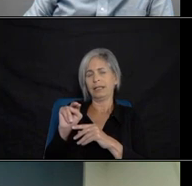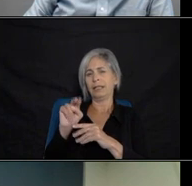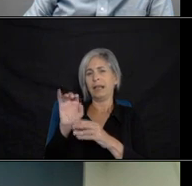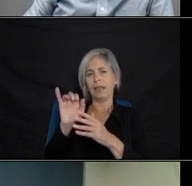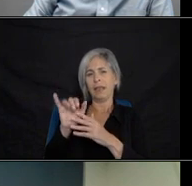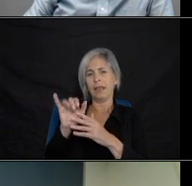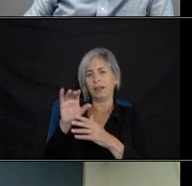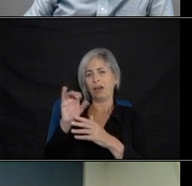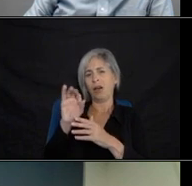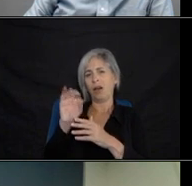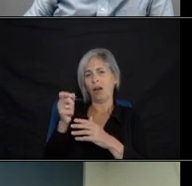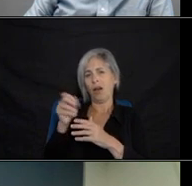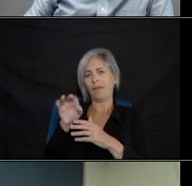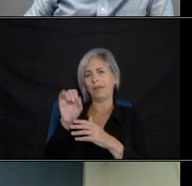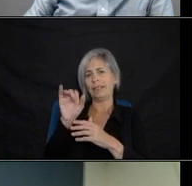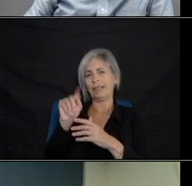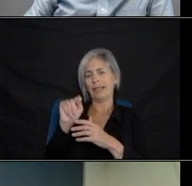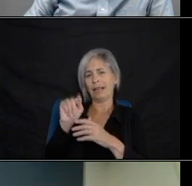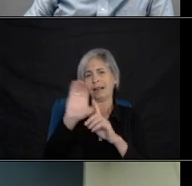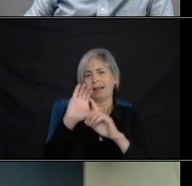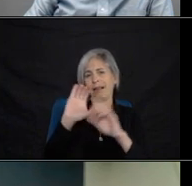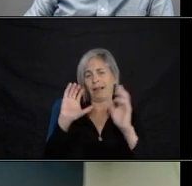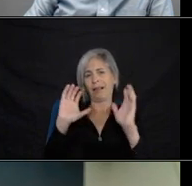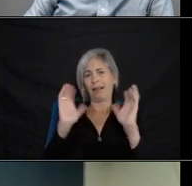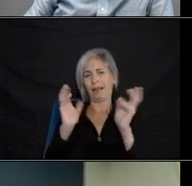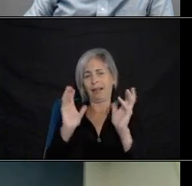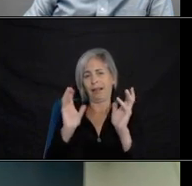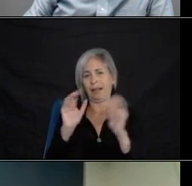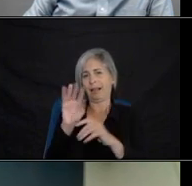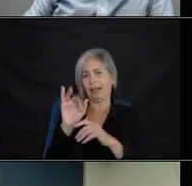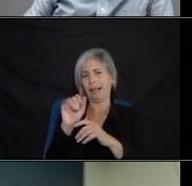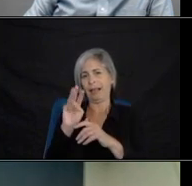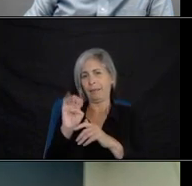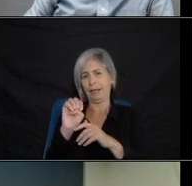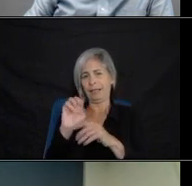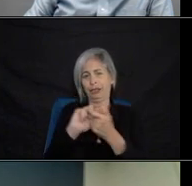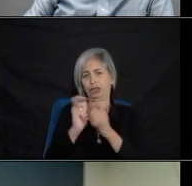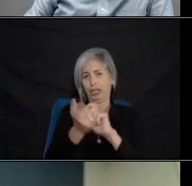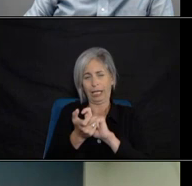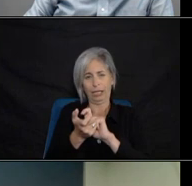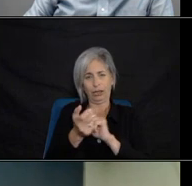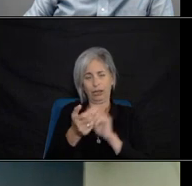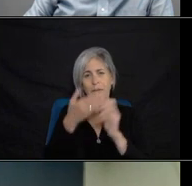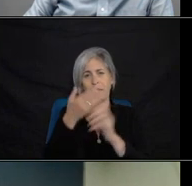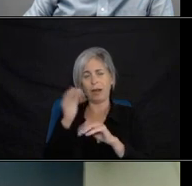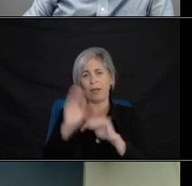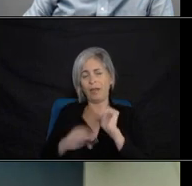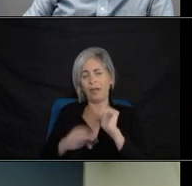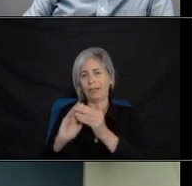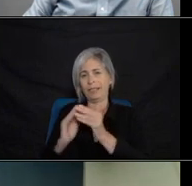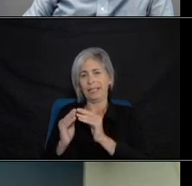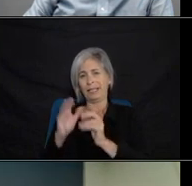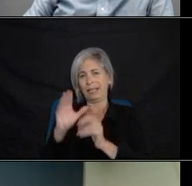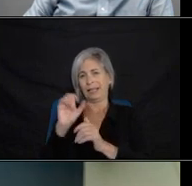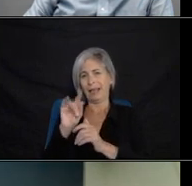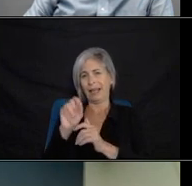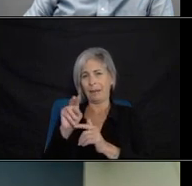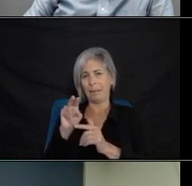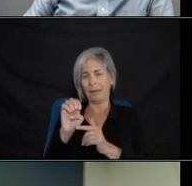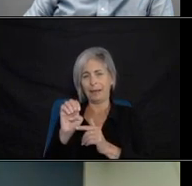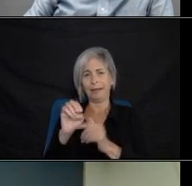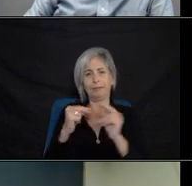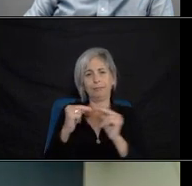offset climate change, and this property does that better than any property owned by the city. That is climate change